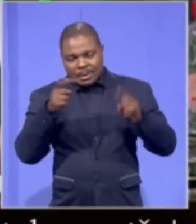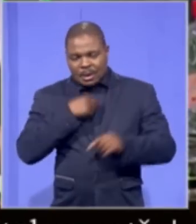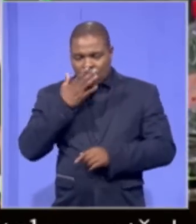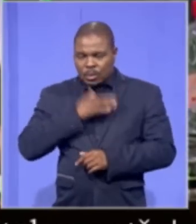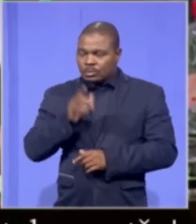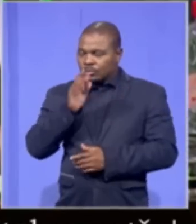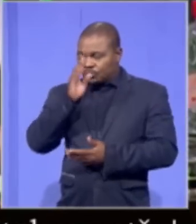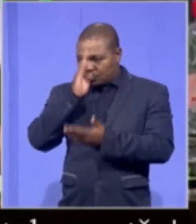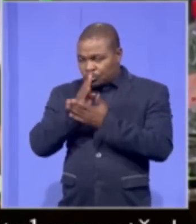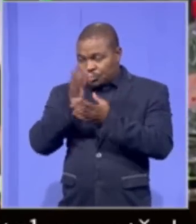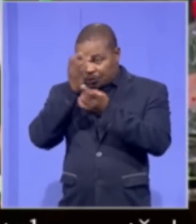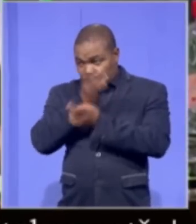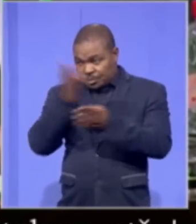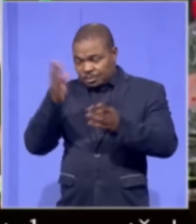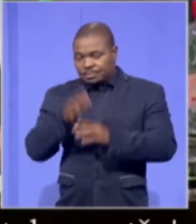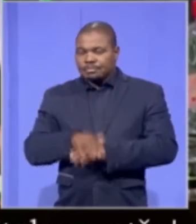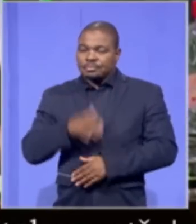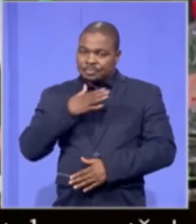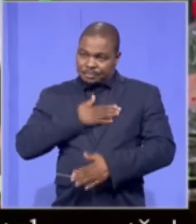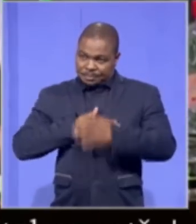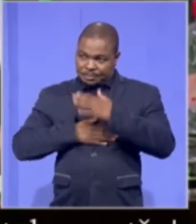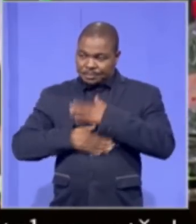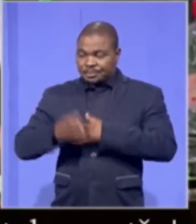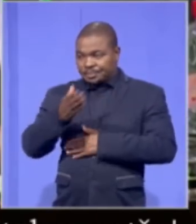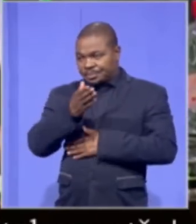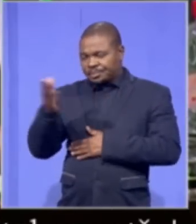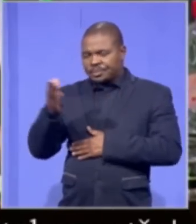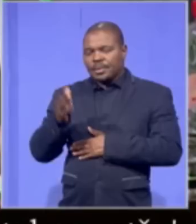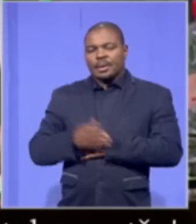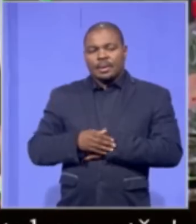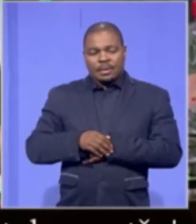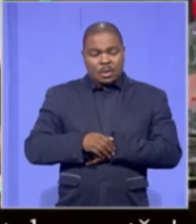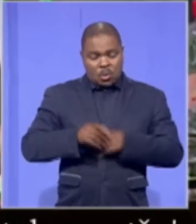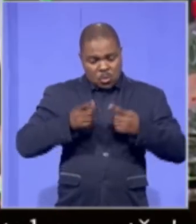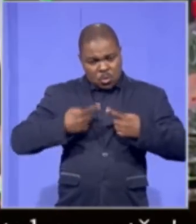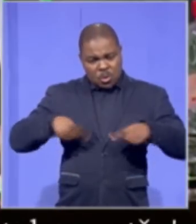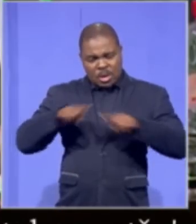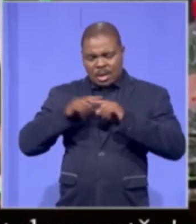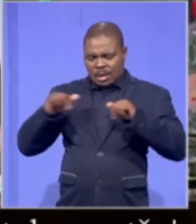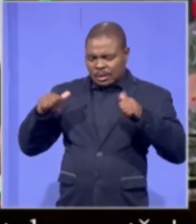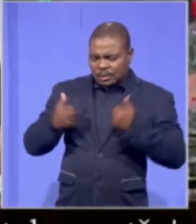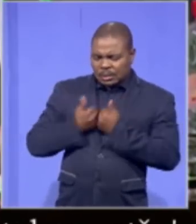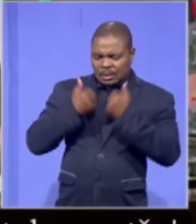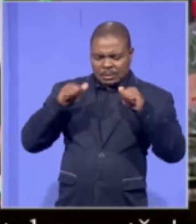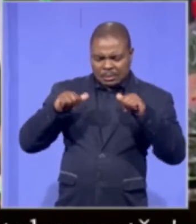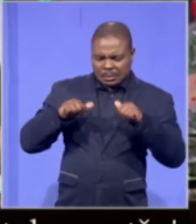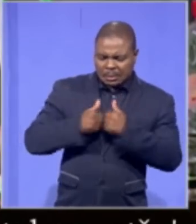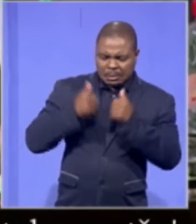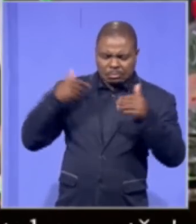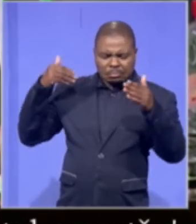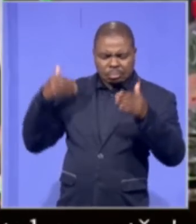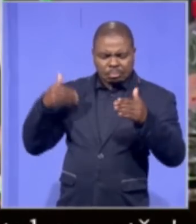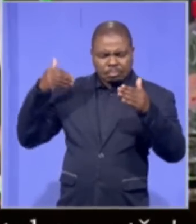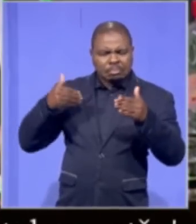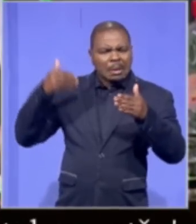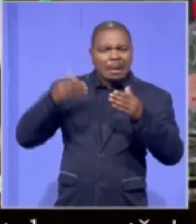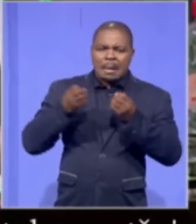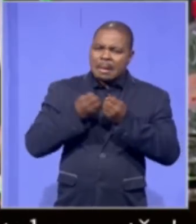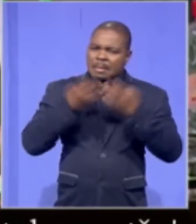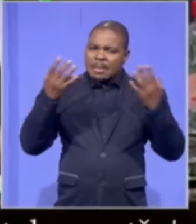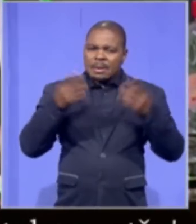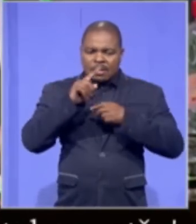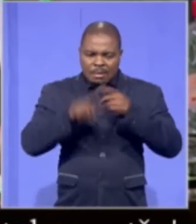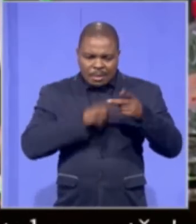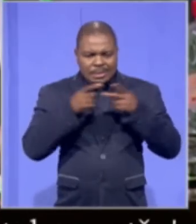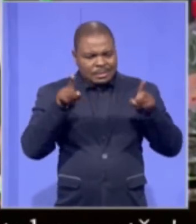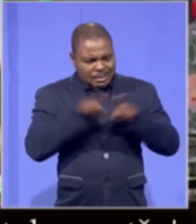take heart. We have faced many other challenges, even in our very recent past of the formation